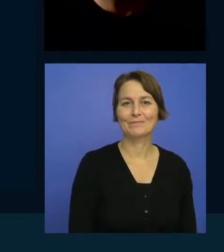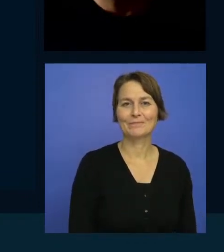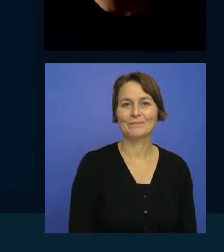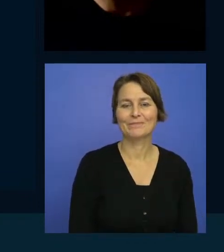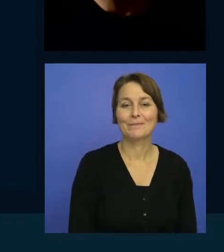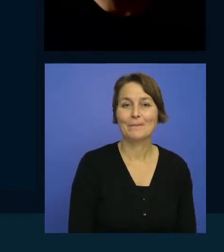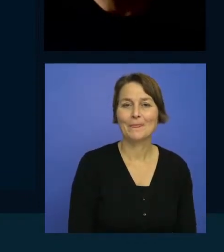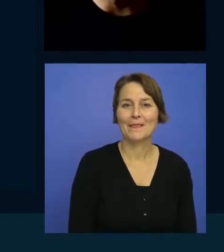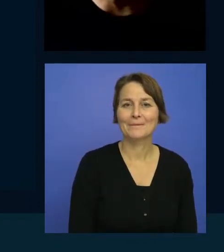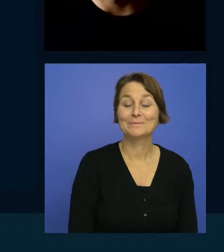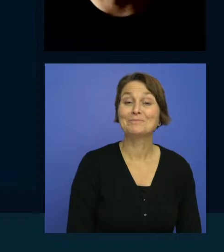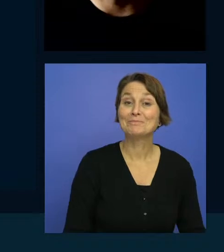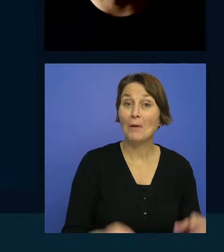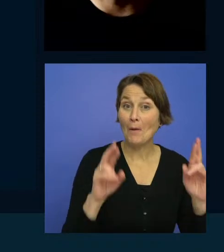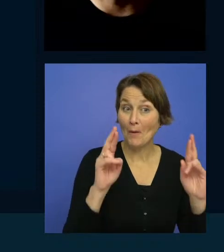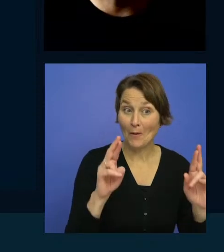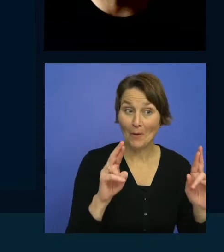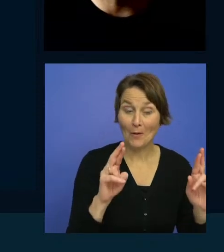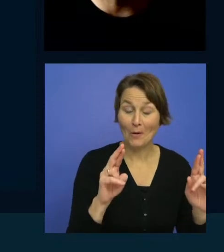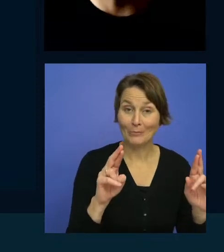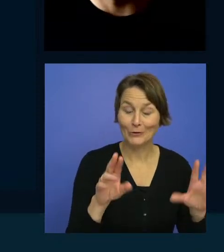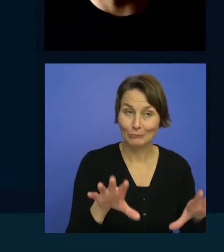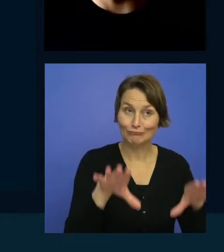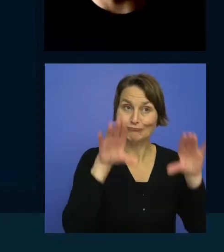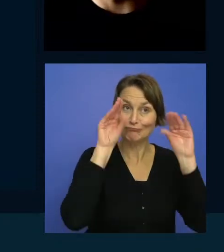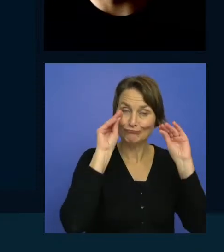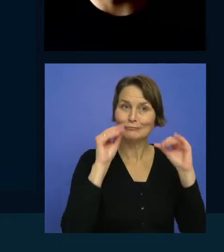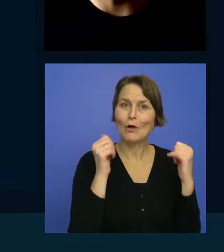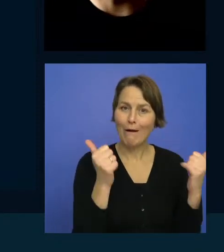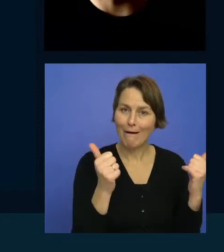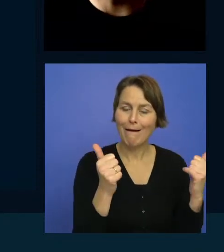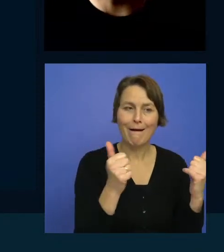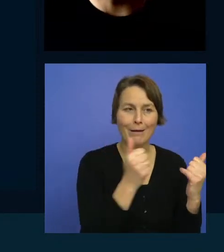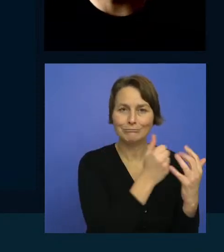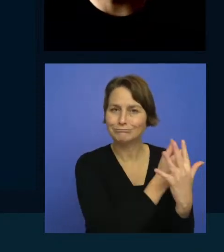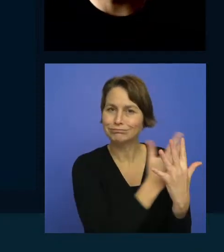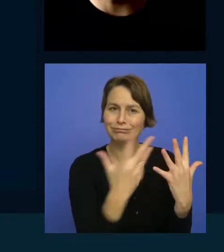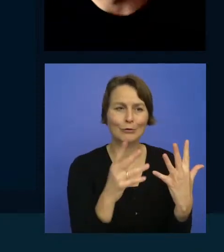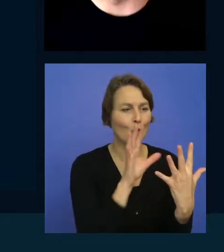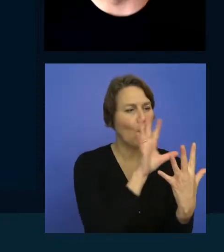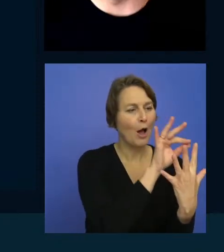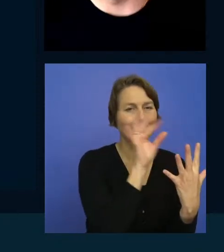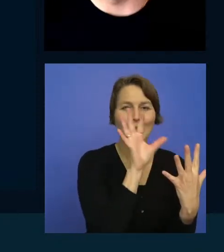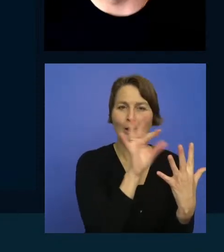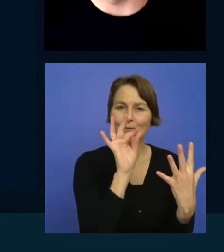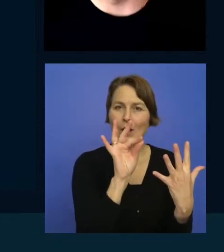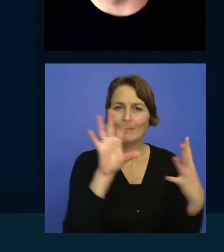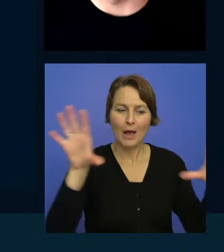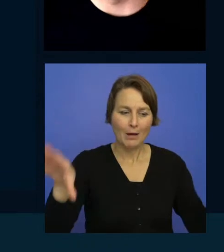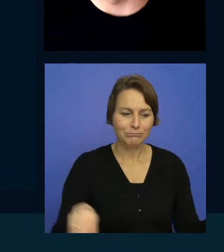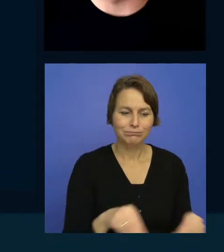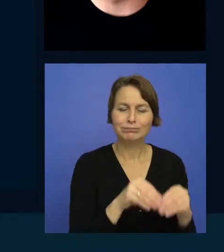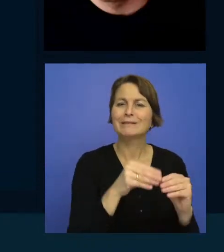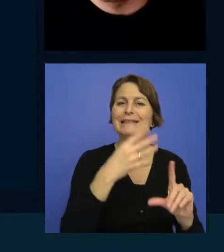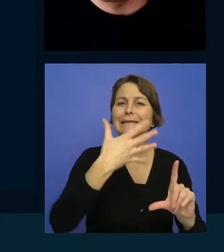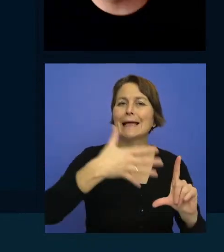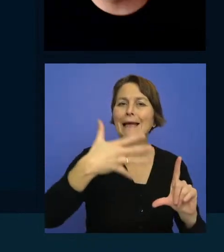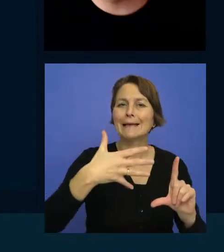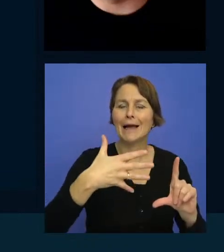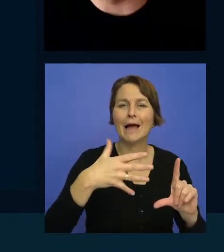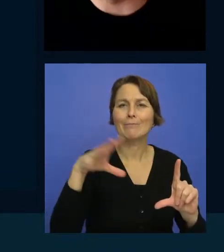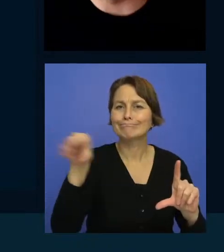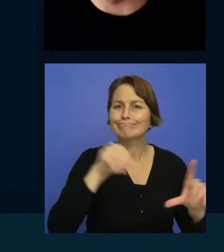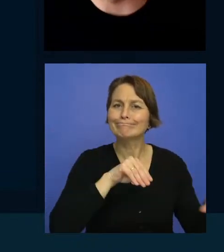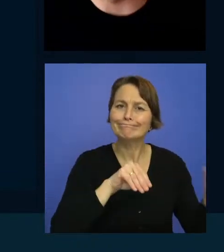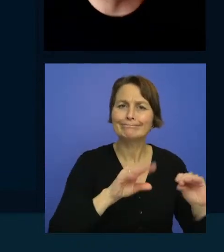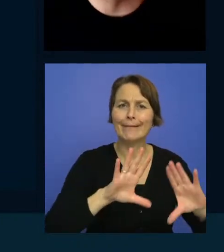Hopefully that gave you a good sense of the various capabilities of Synapse and how they come together. Now let's, if